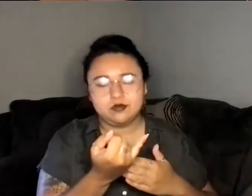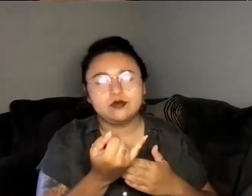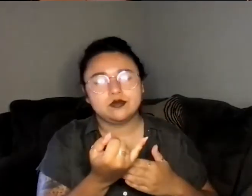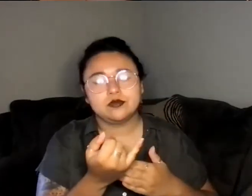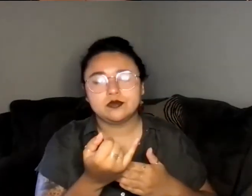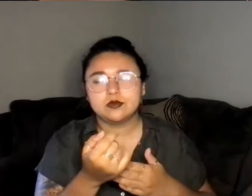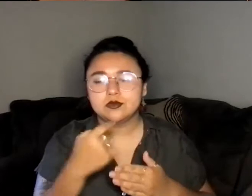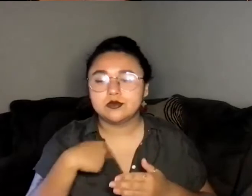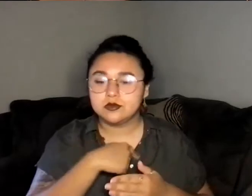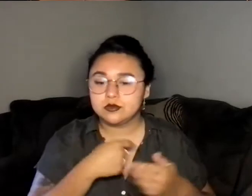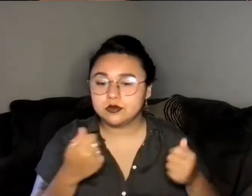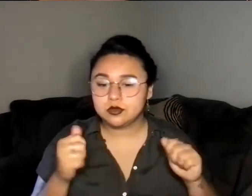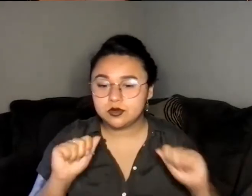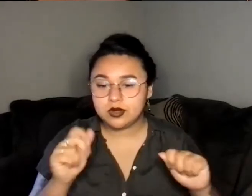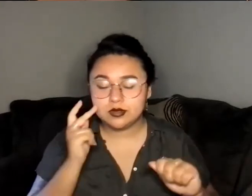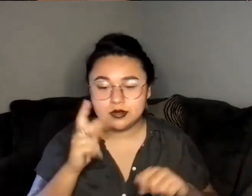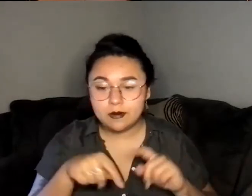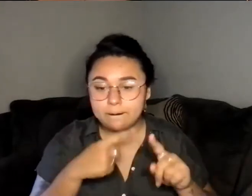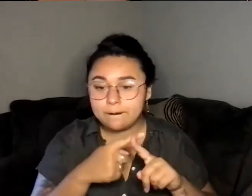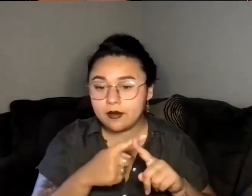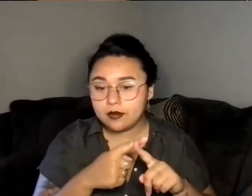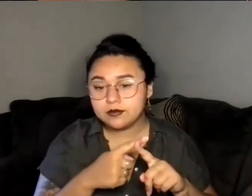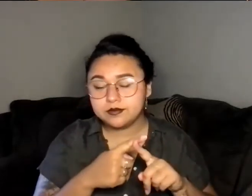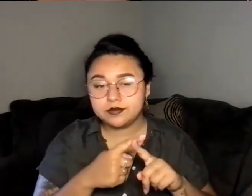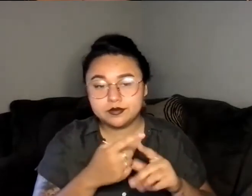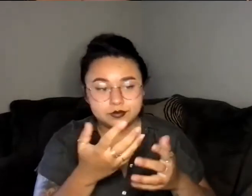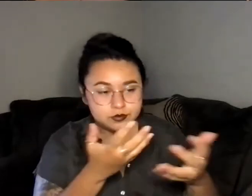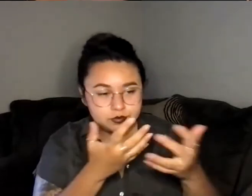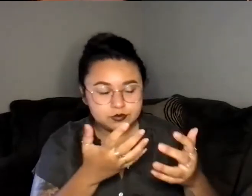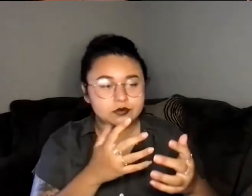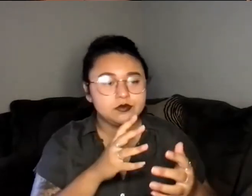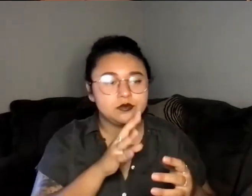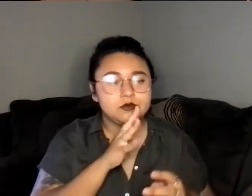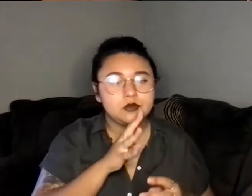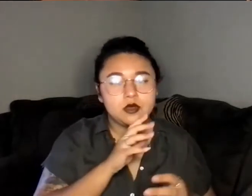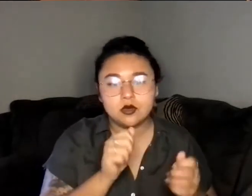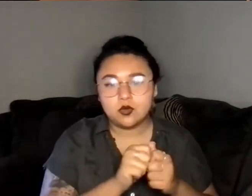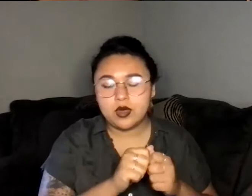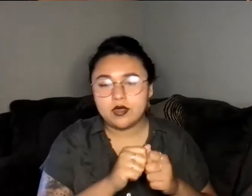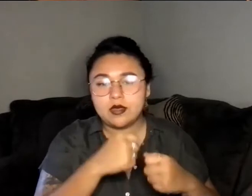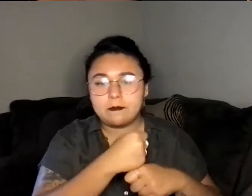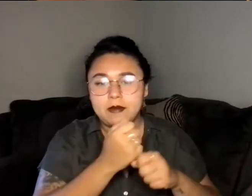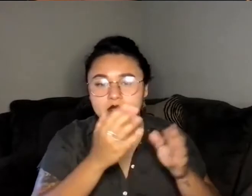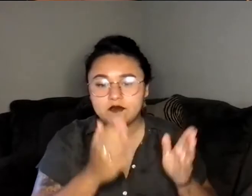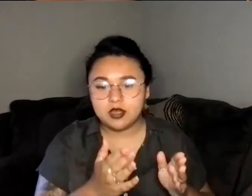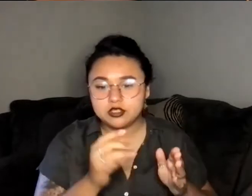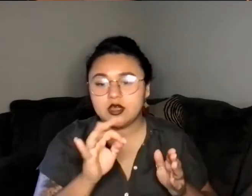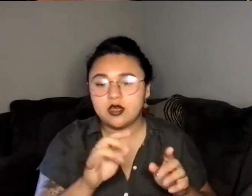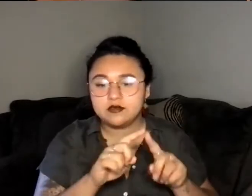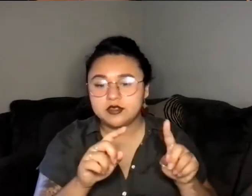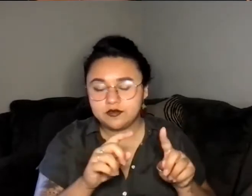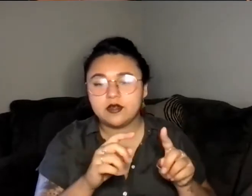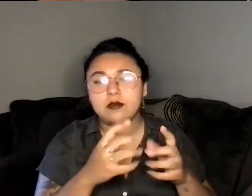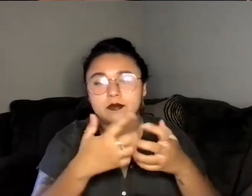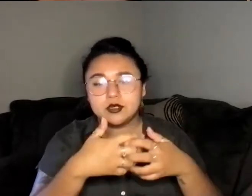trying to see about speaking with manufacturers of different machines, like MRI machines, CT